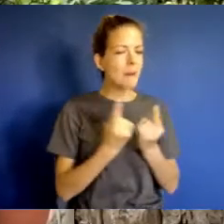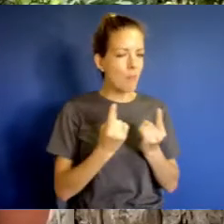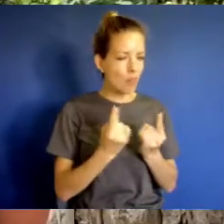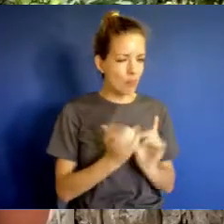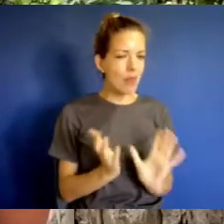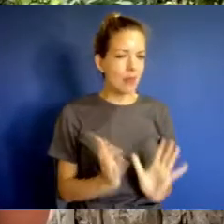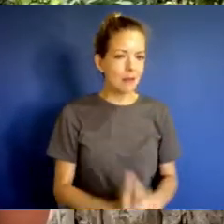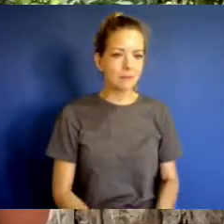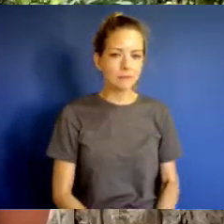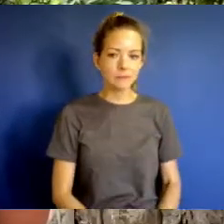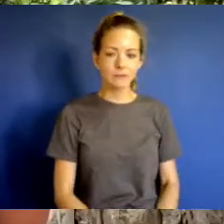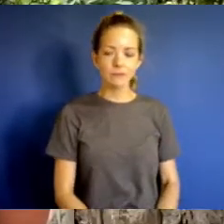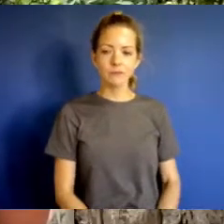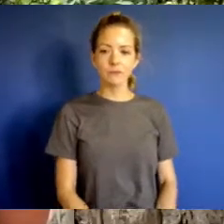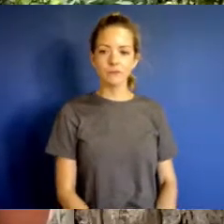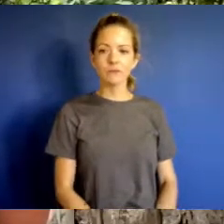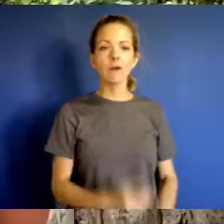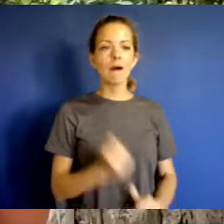And just take a few breaths here.